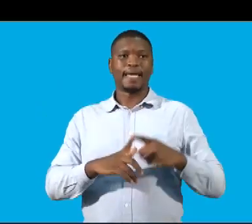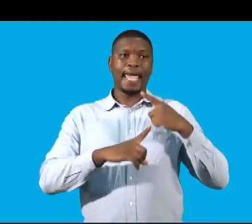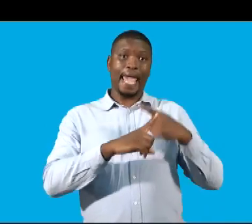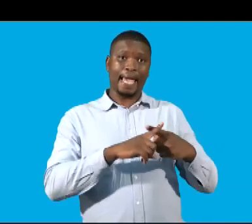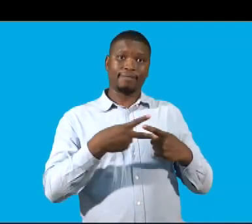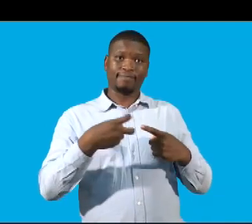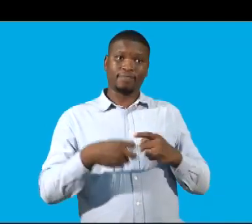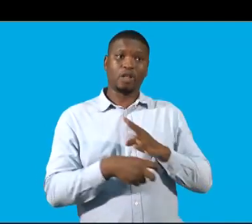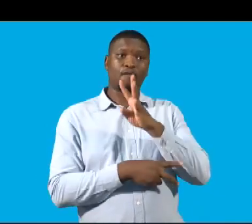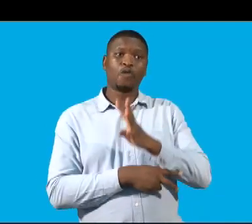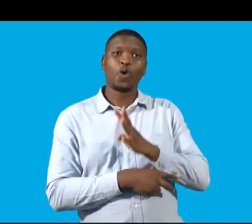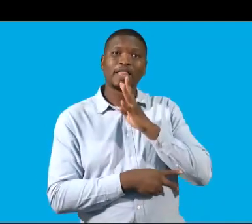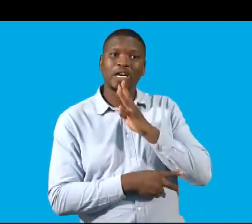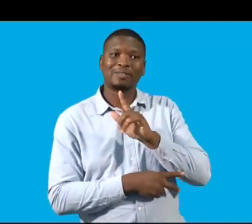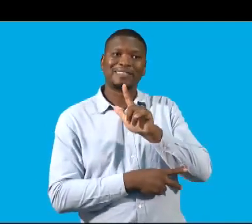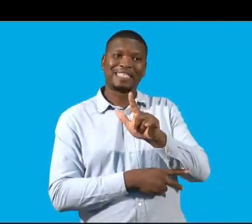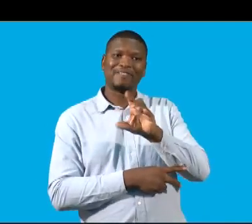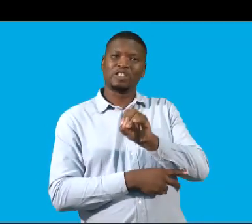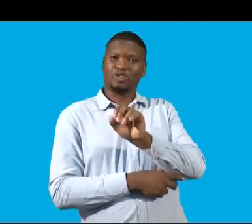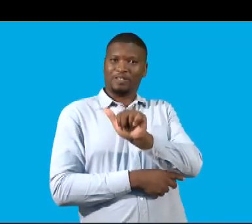us a value of